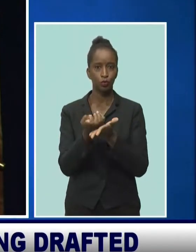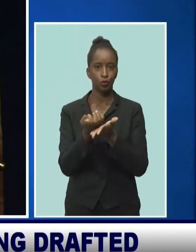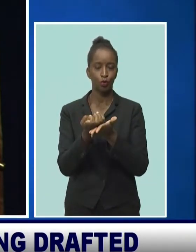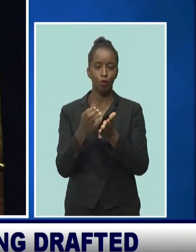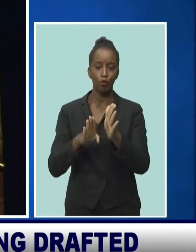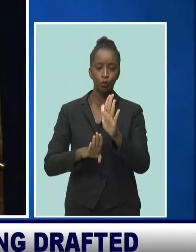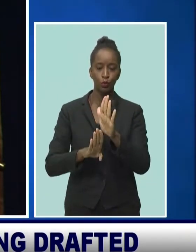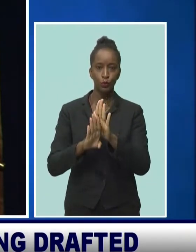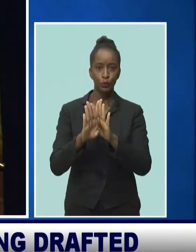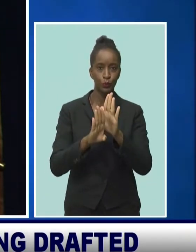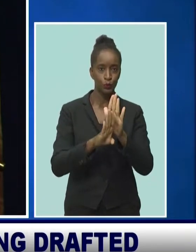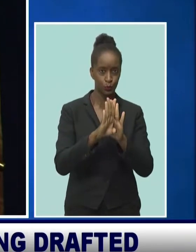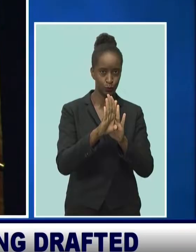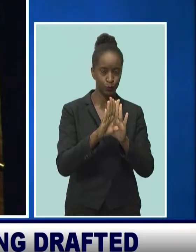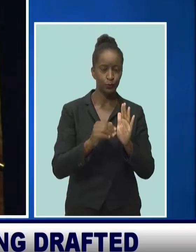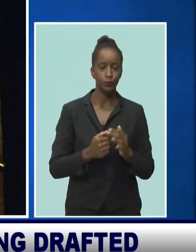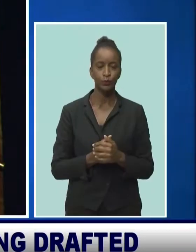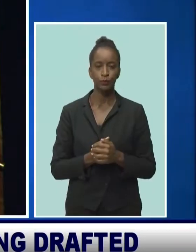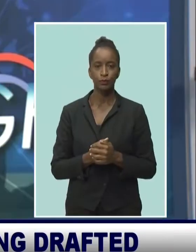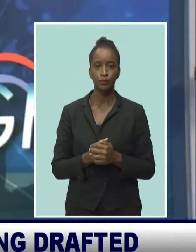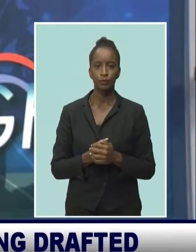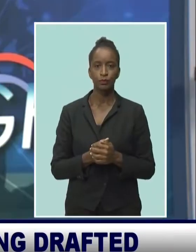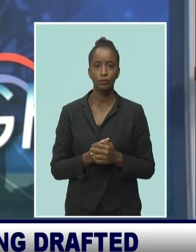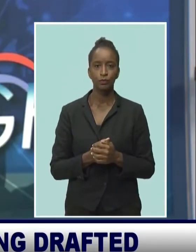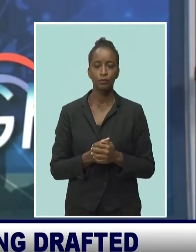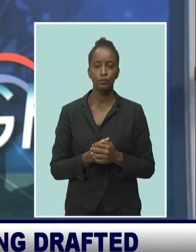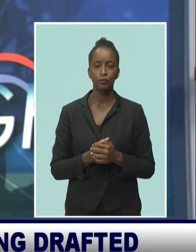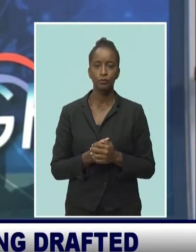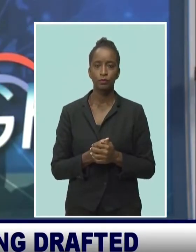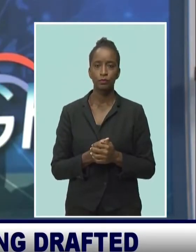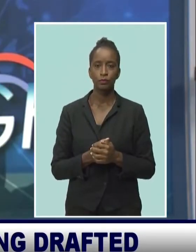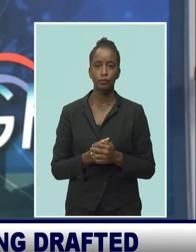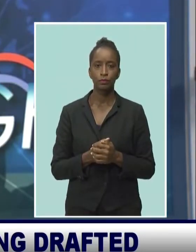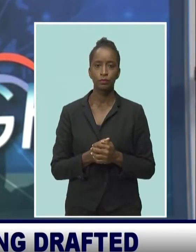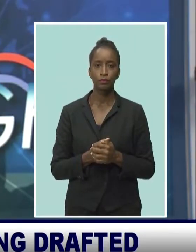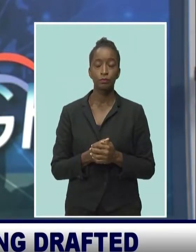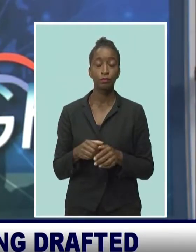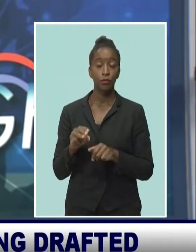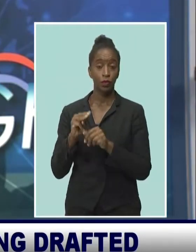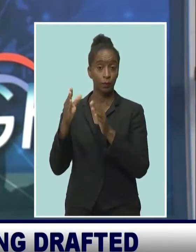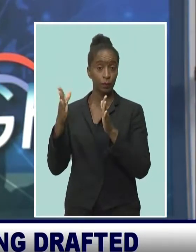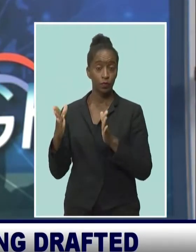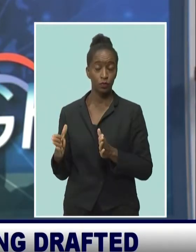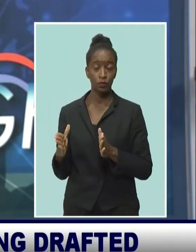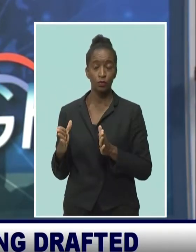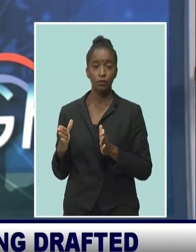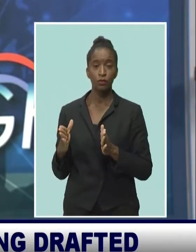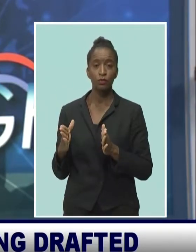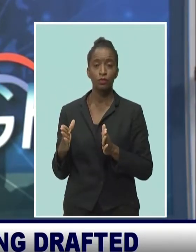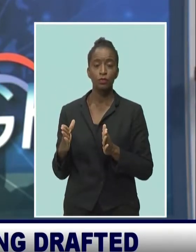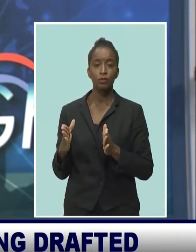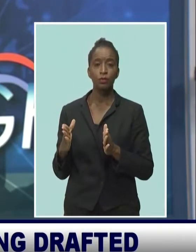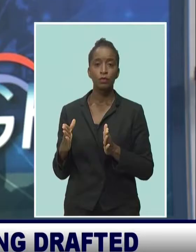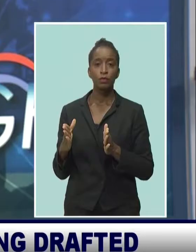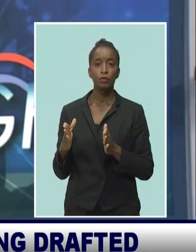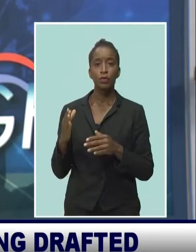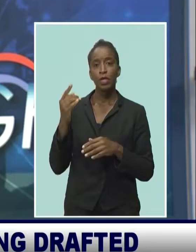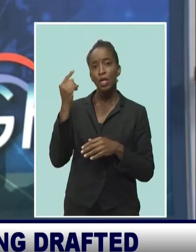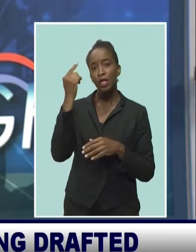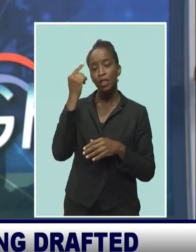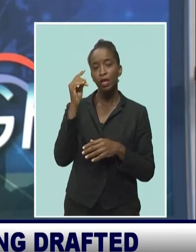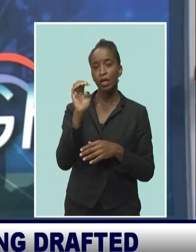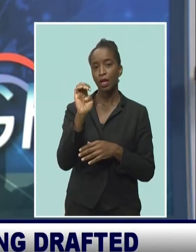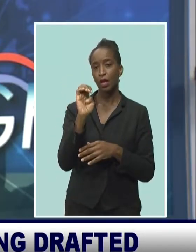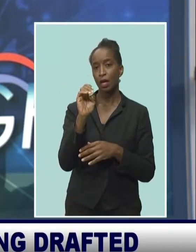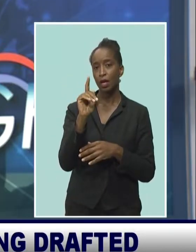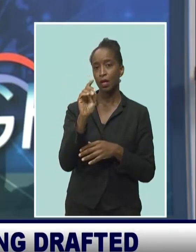and competitive economy. The industry minister expects the introduction of the Export Credit Agency